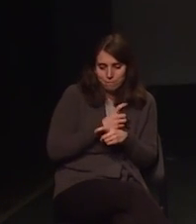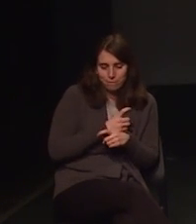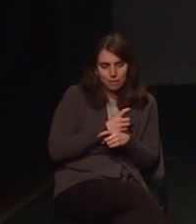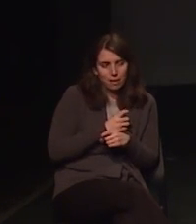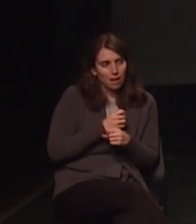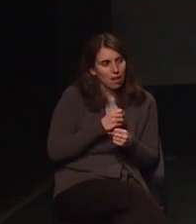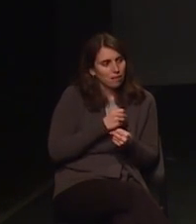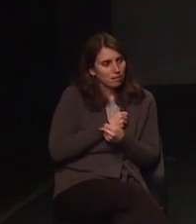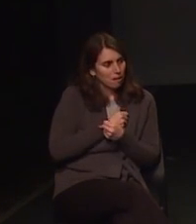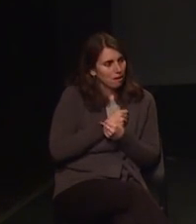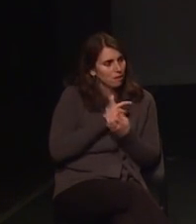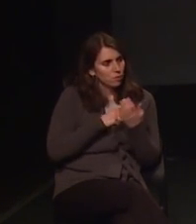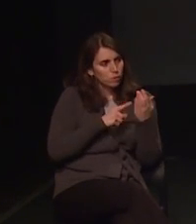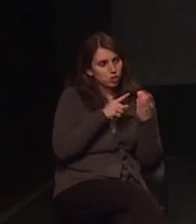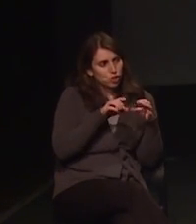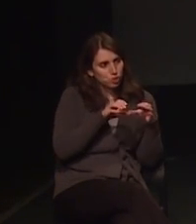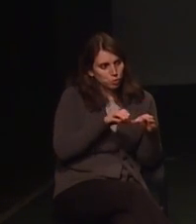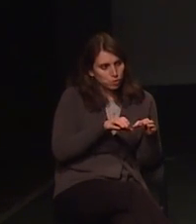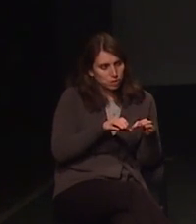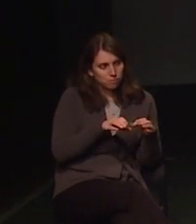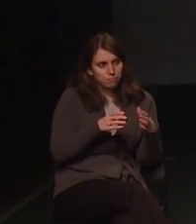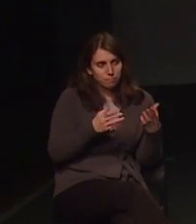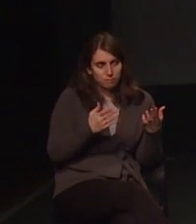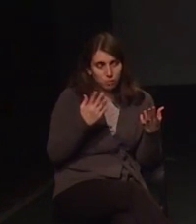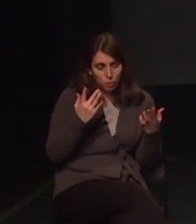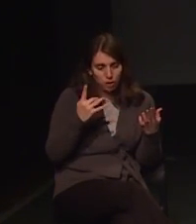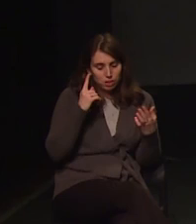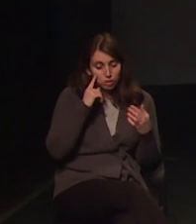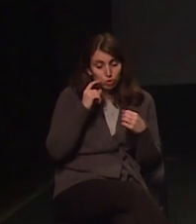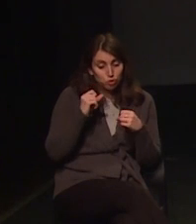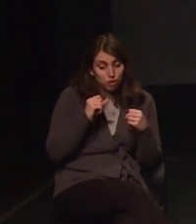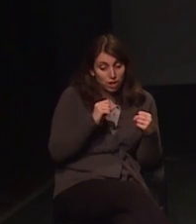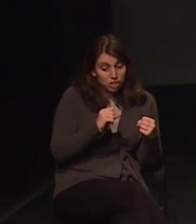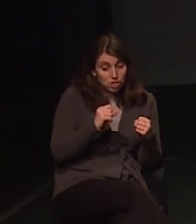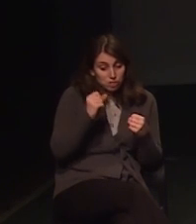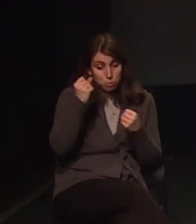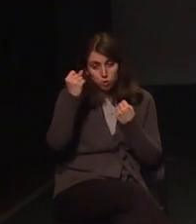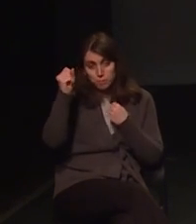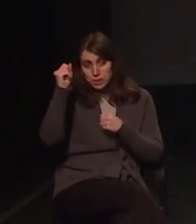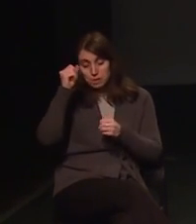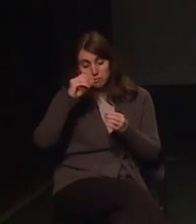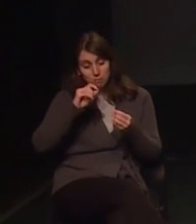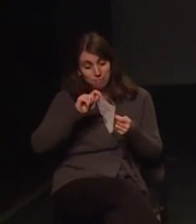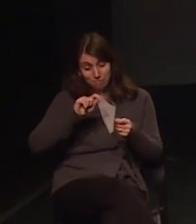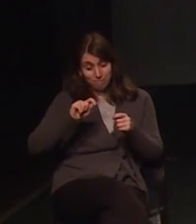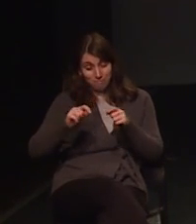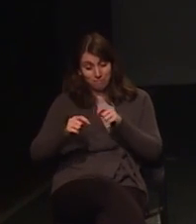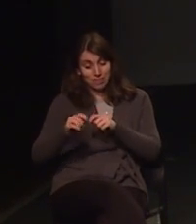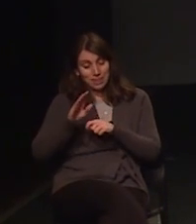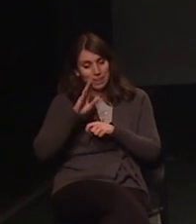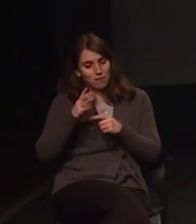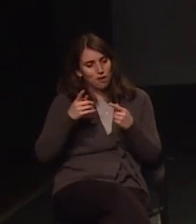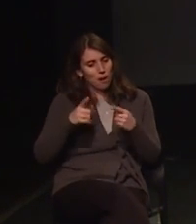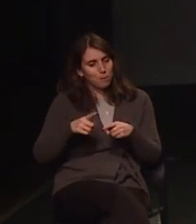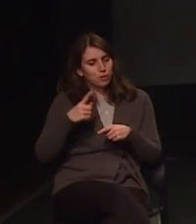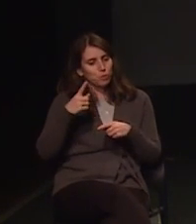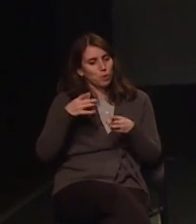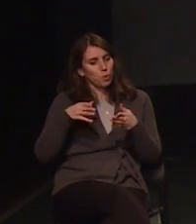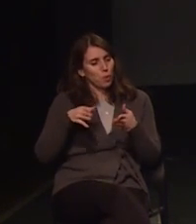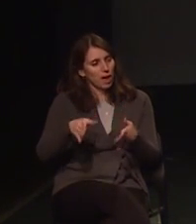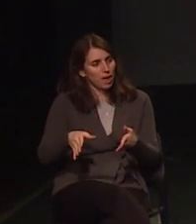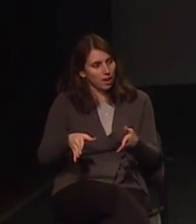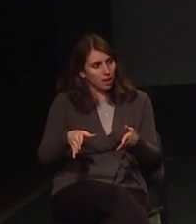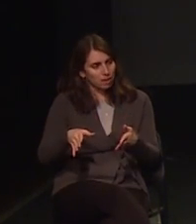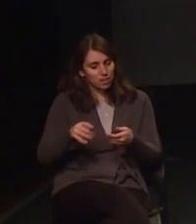what you're doing, because it's strategies and movements are never one way. This idea of like change happens in only one direction or with only one